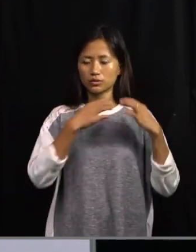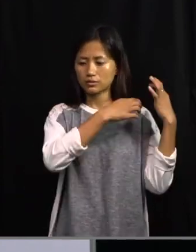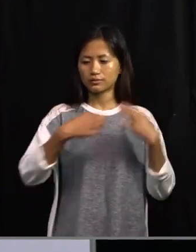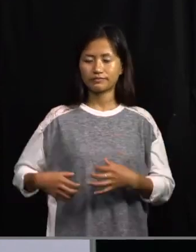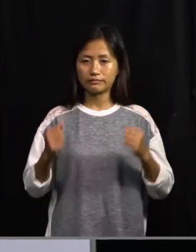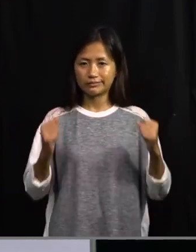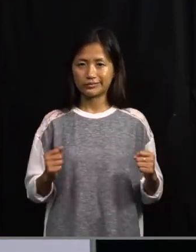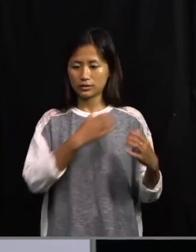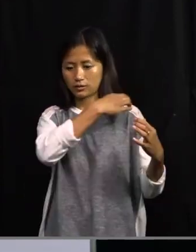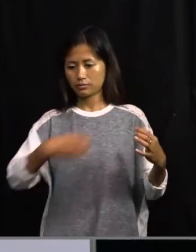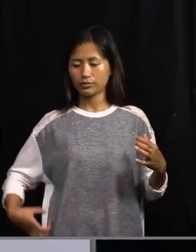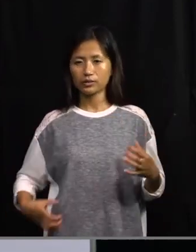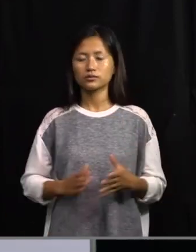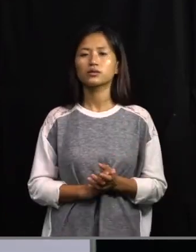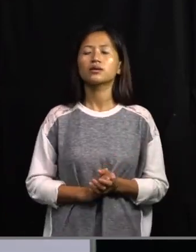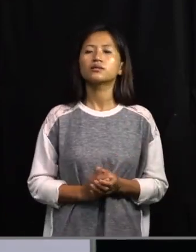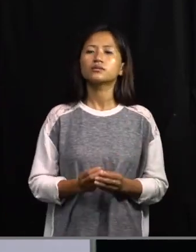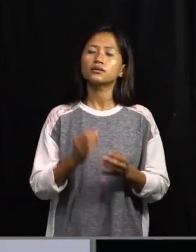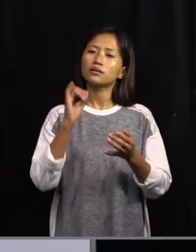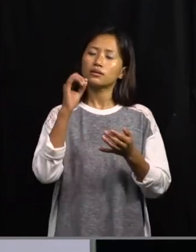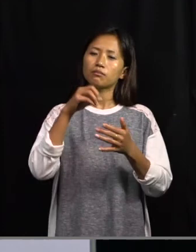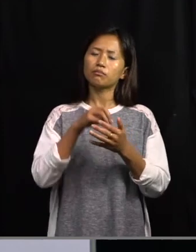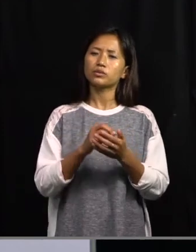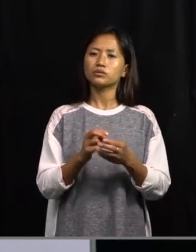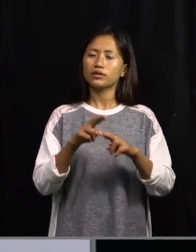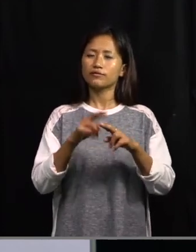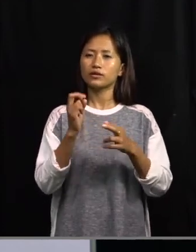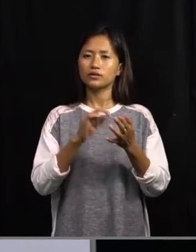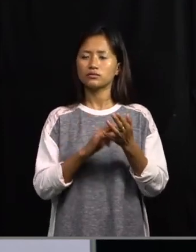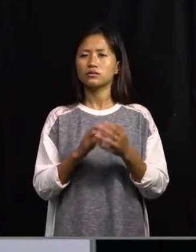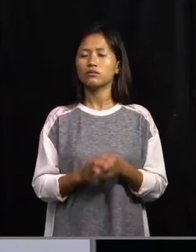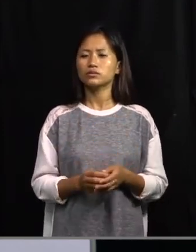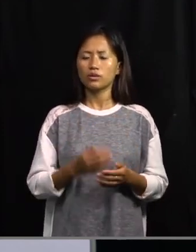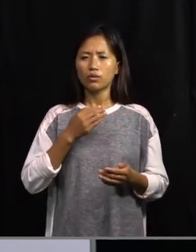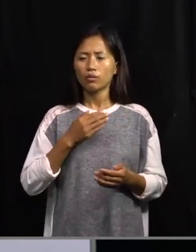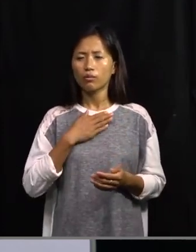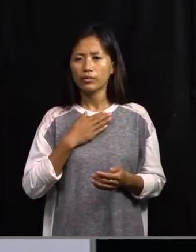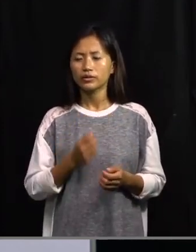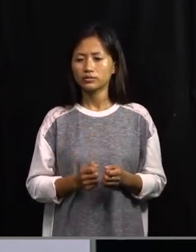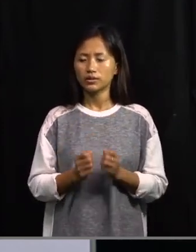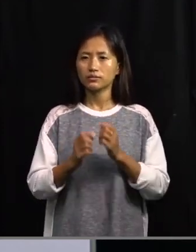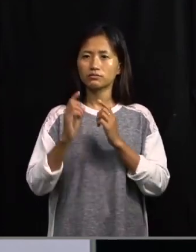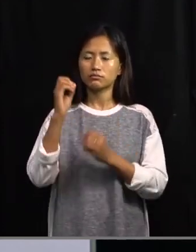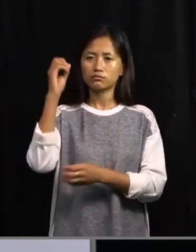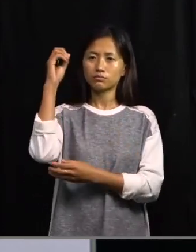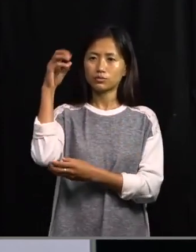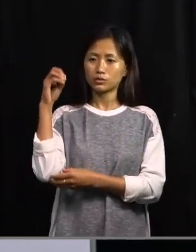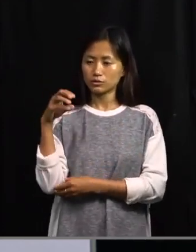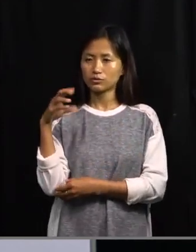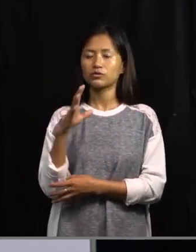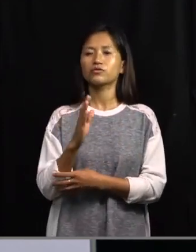that. They impose fine. Or when you don't obey traffic rules, you pay fine, so and so forth. So even though those